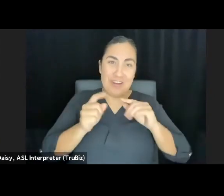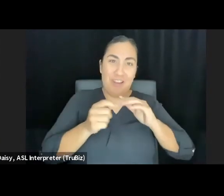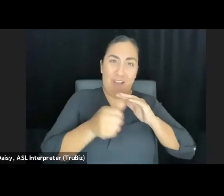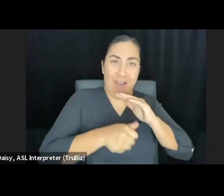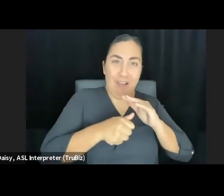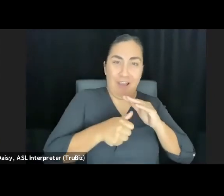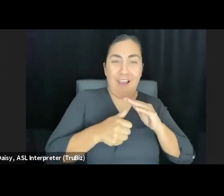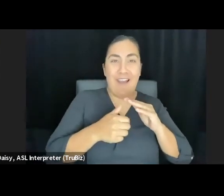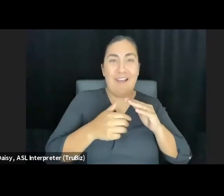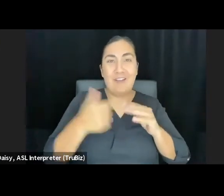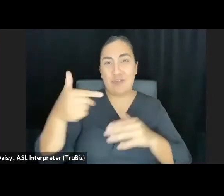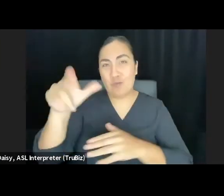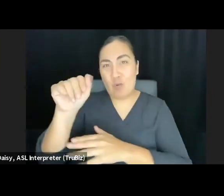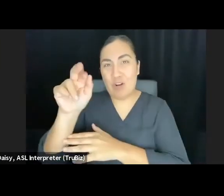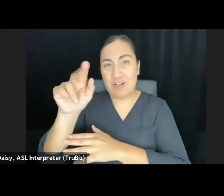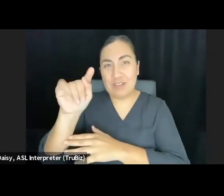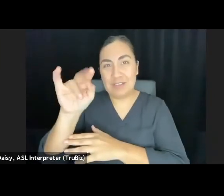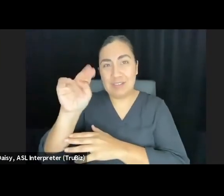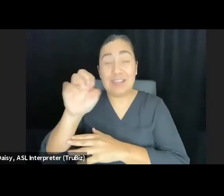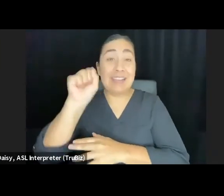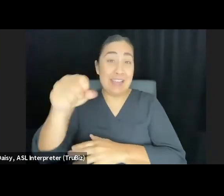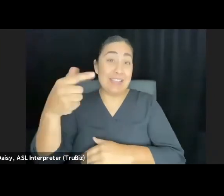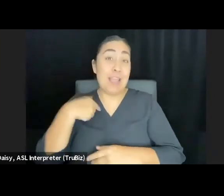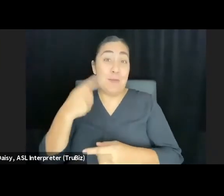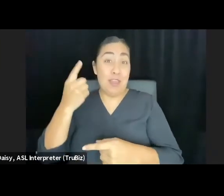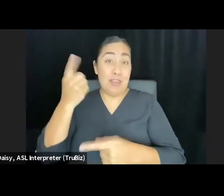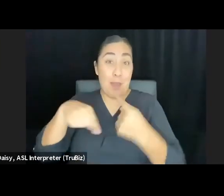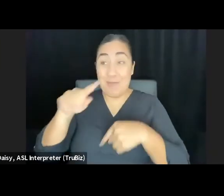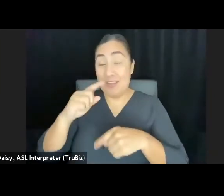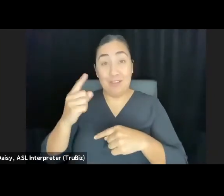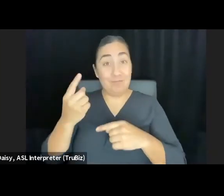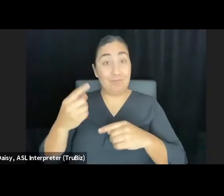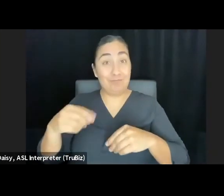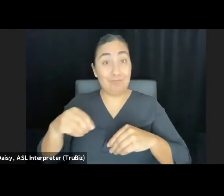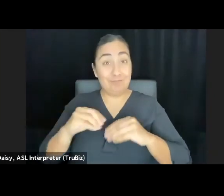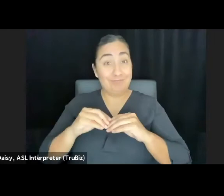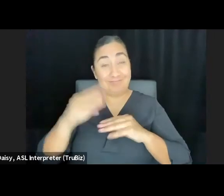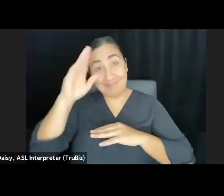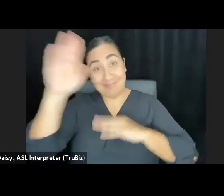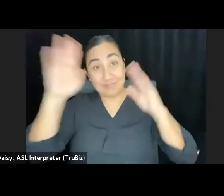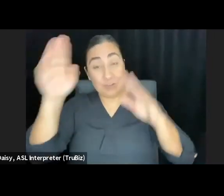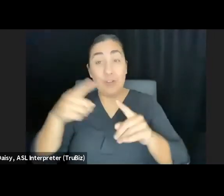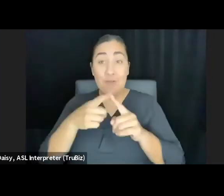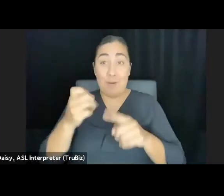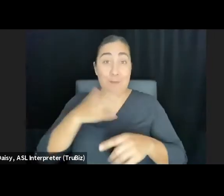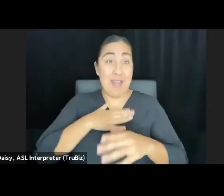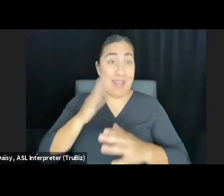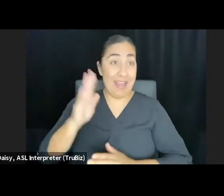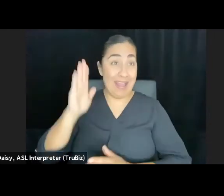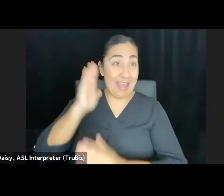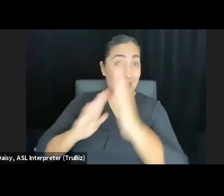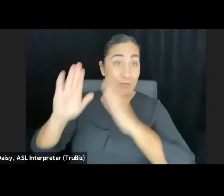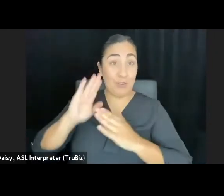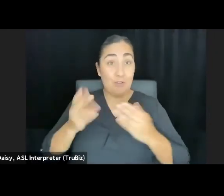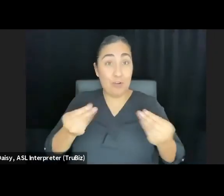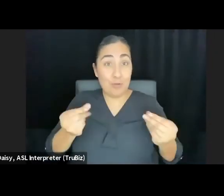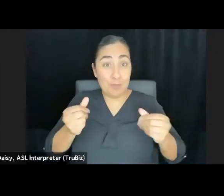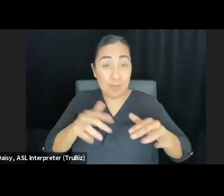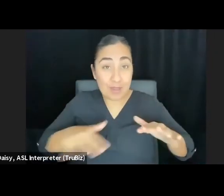I'm coming to you from my ancestral tribal homelands, Kumeyaay Amut, which is, you may know as San Diego